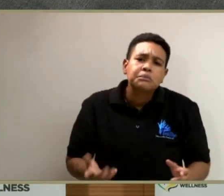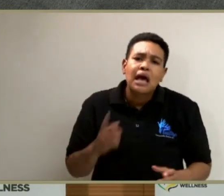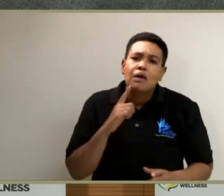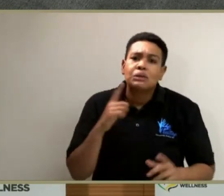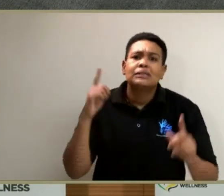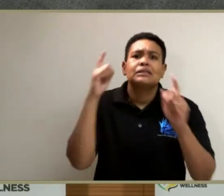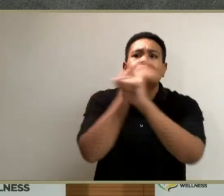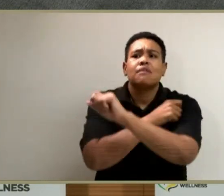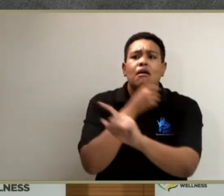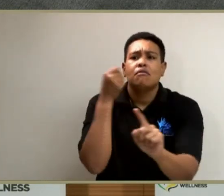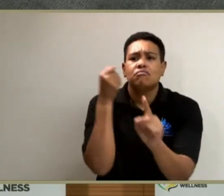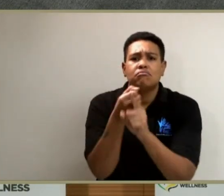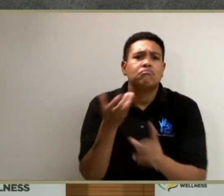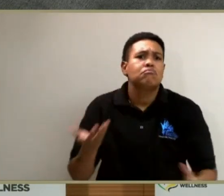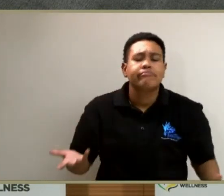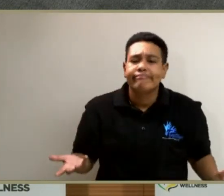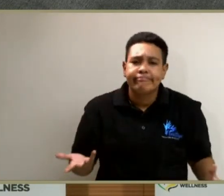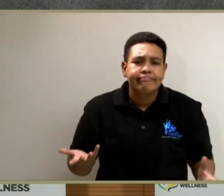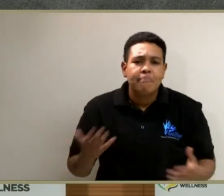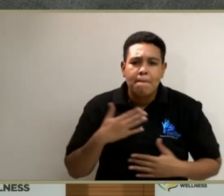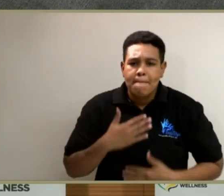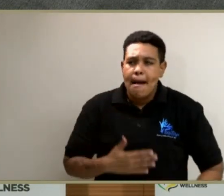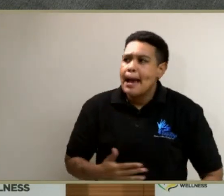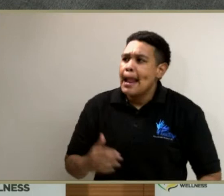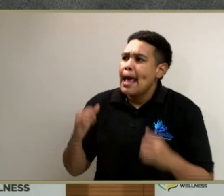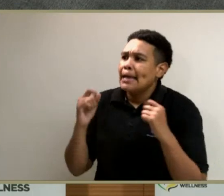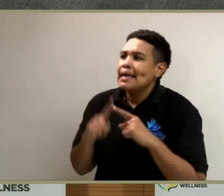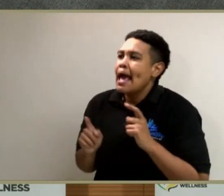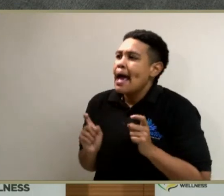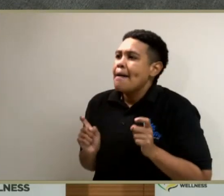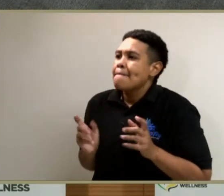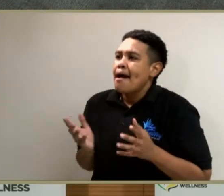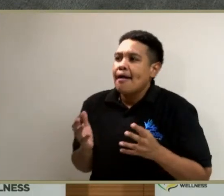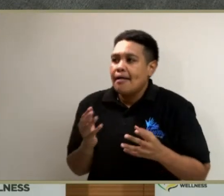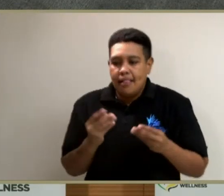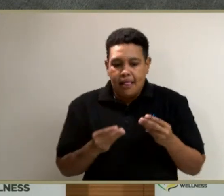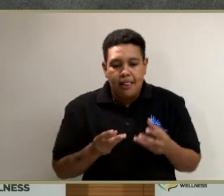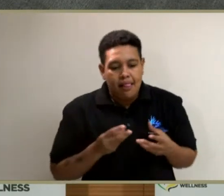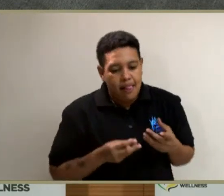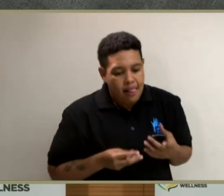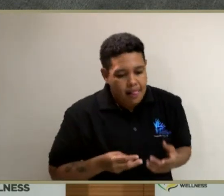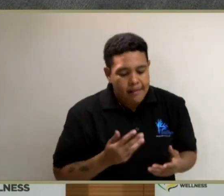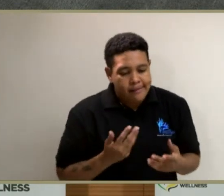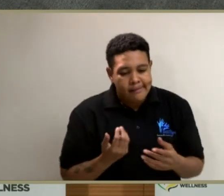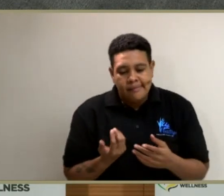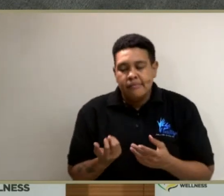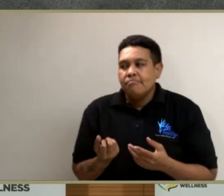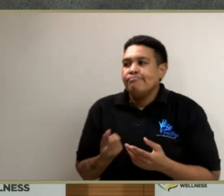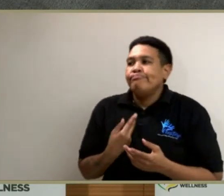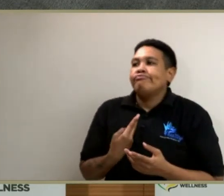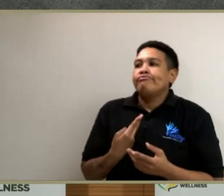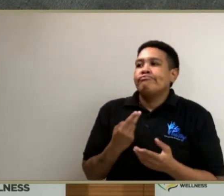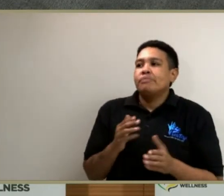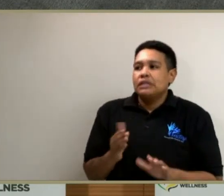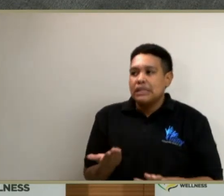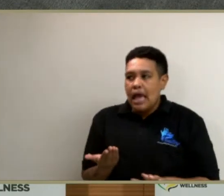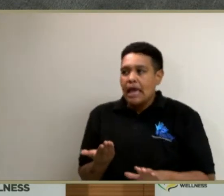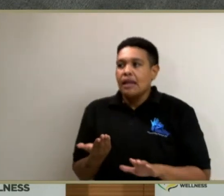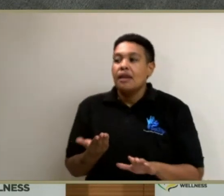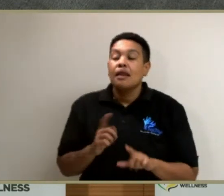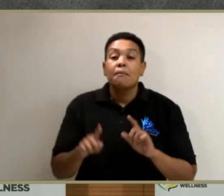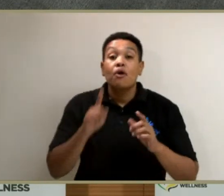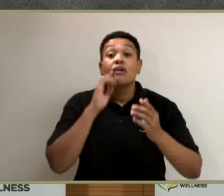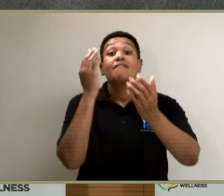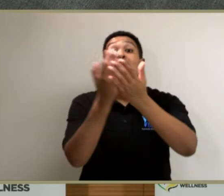the immunity or immune status that they had to overcome the COVID virus. But the facts are